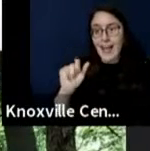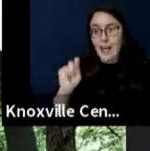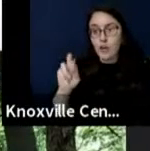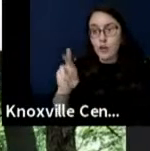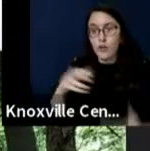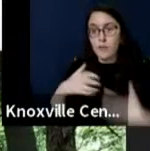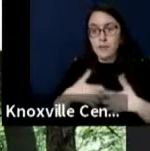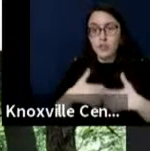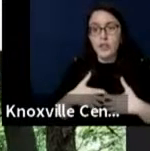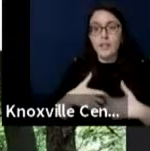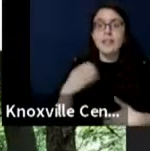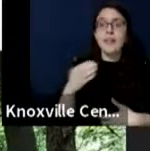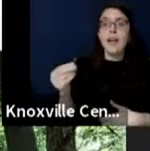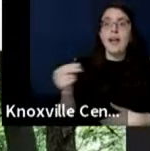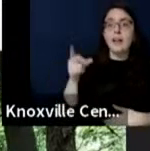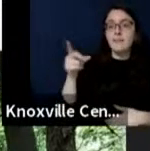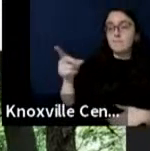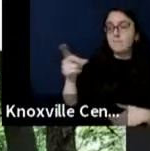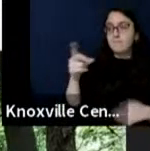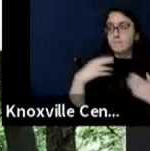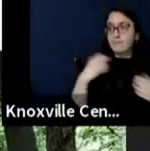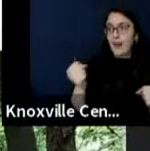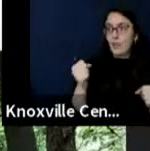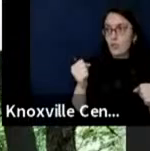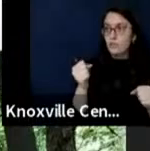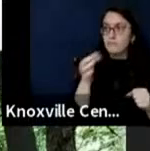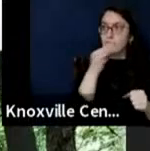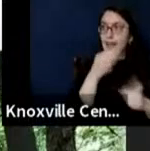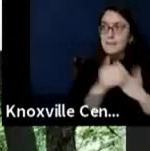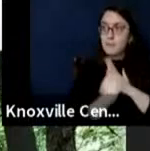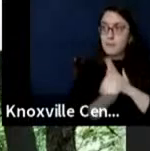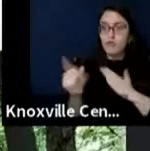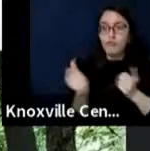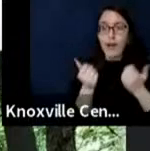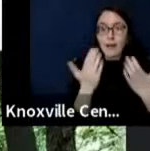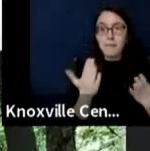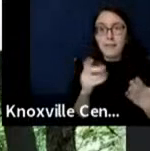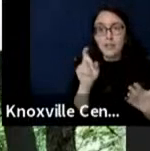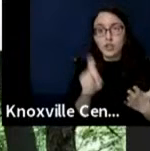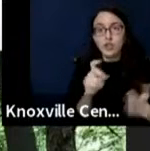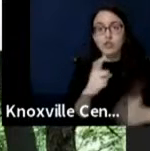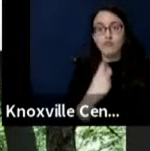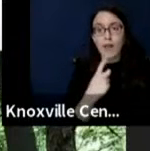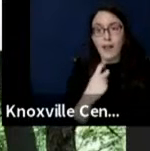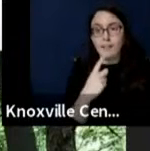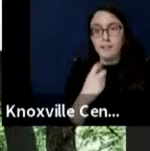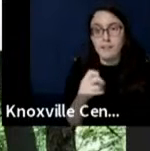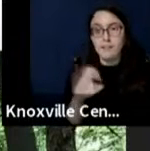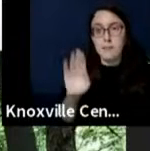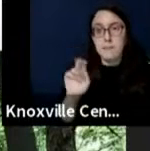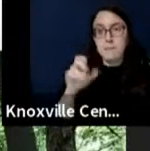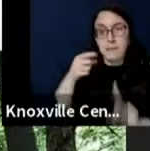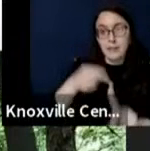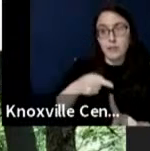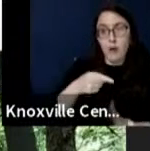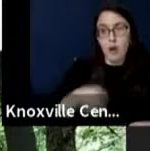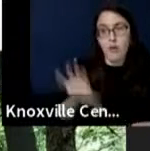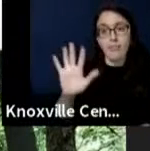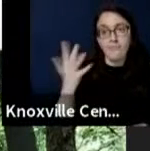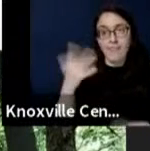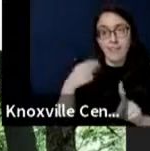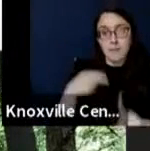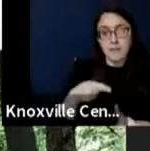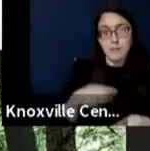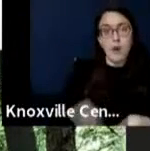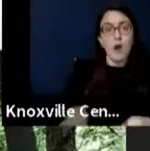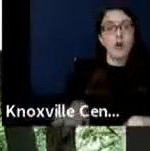more, they at this time recommend that their benchmark be represented as red. Our fifth benchmark,